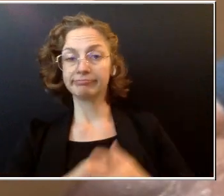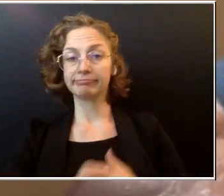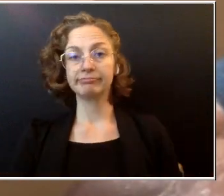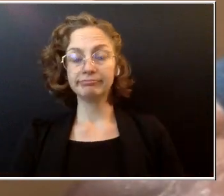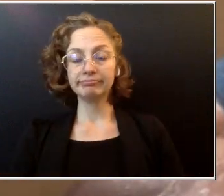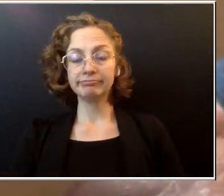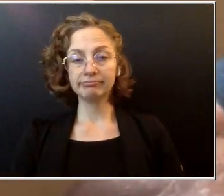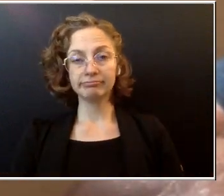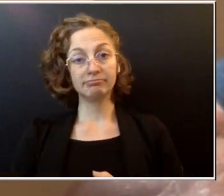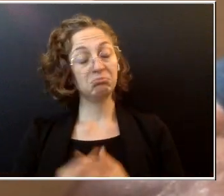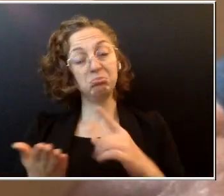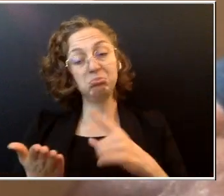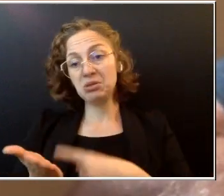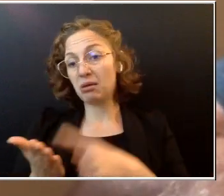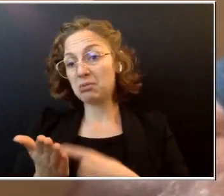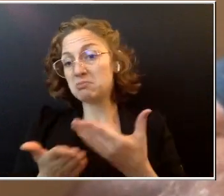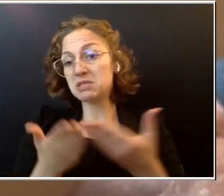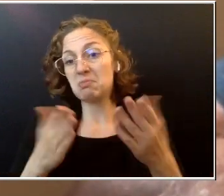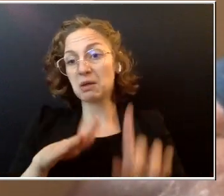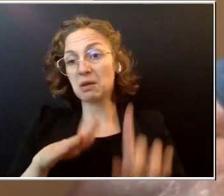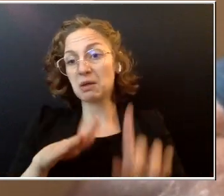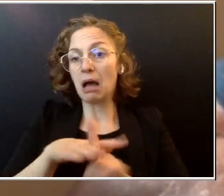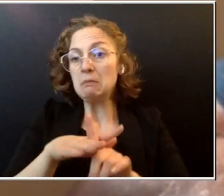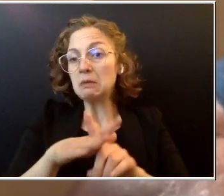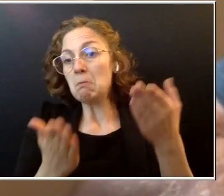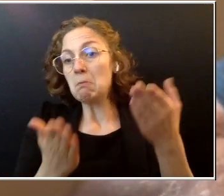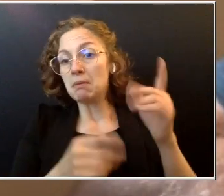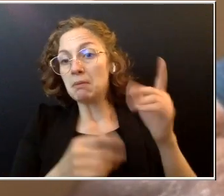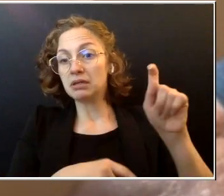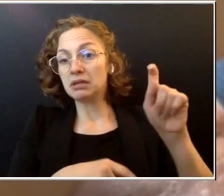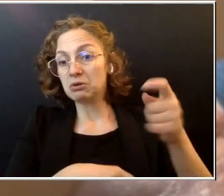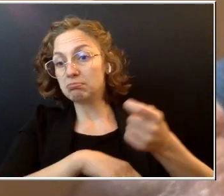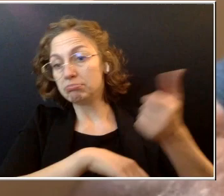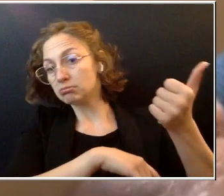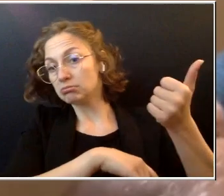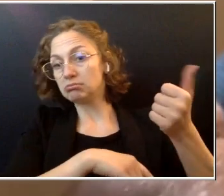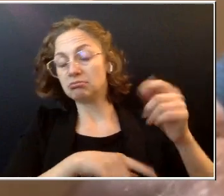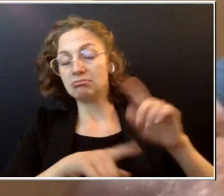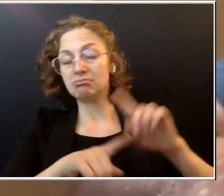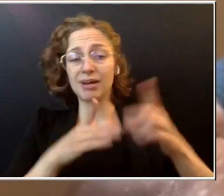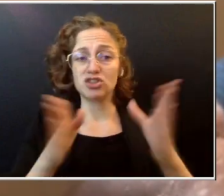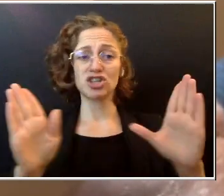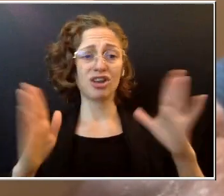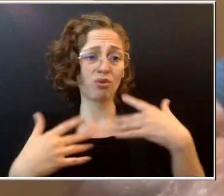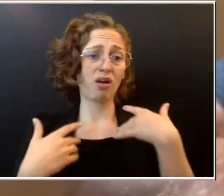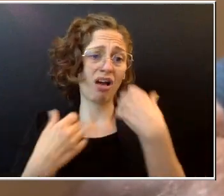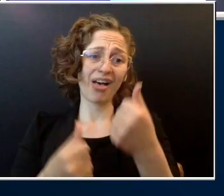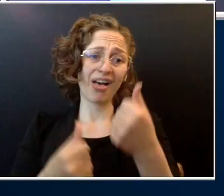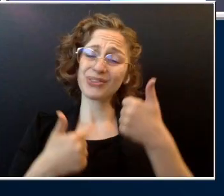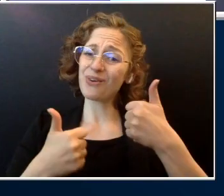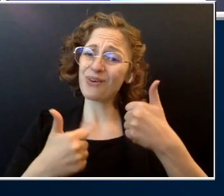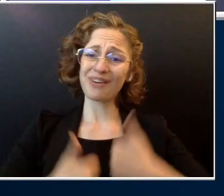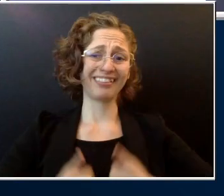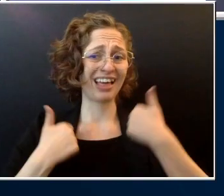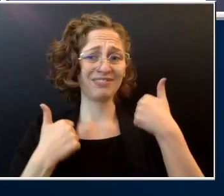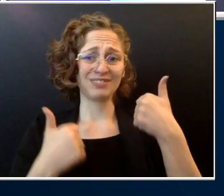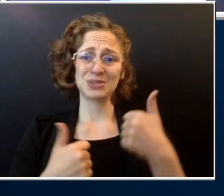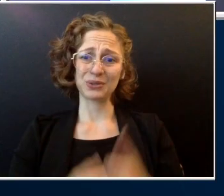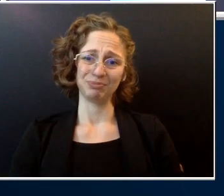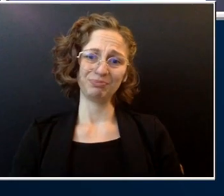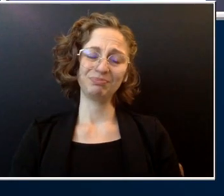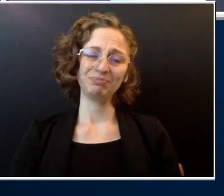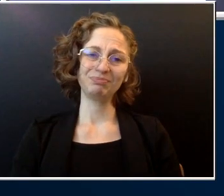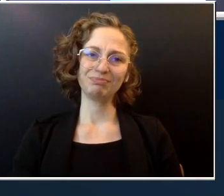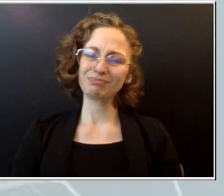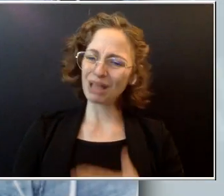this removed, but overall health is good and life is good. So, yeah. Good to hear it. Be sure to ask your